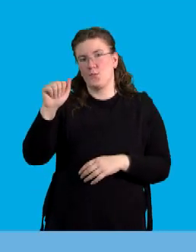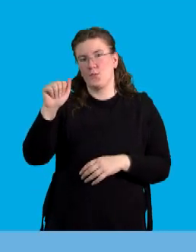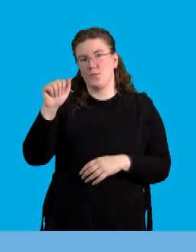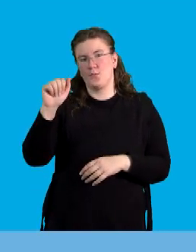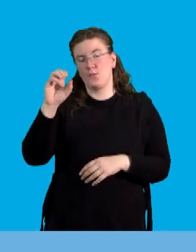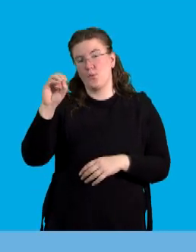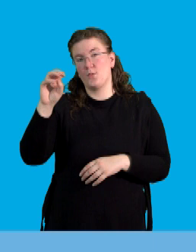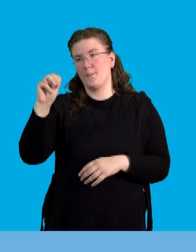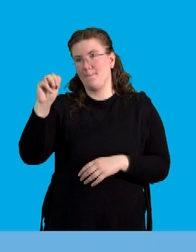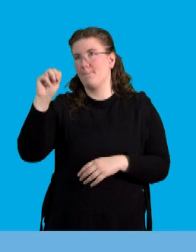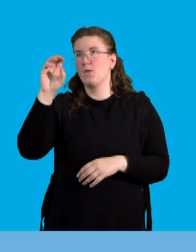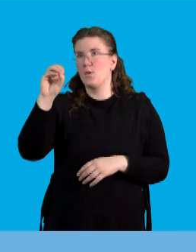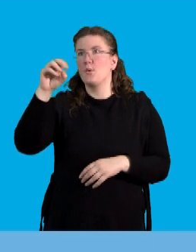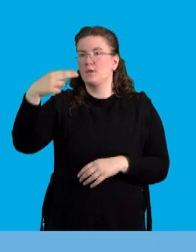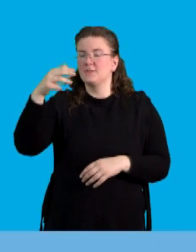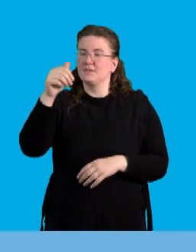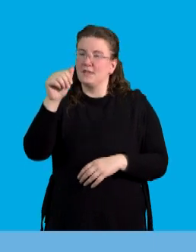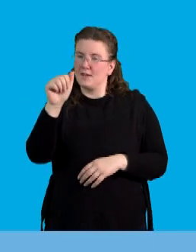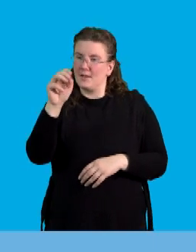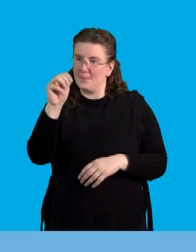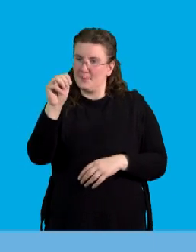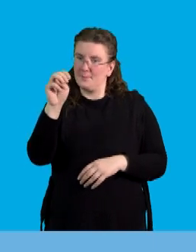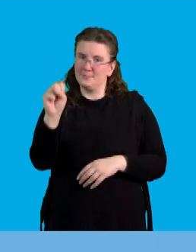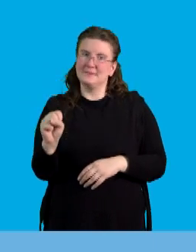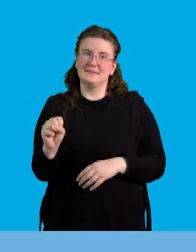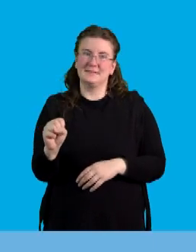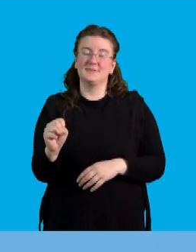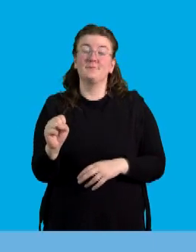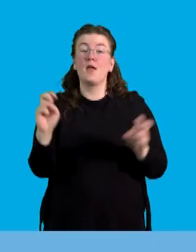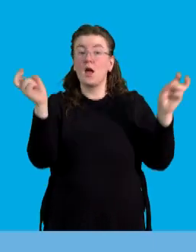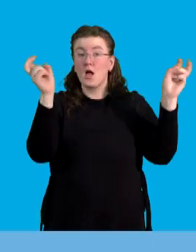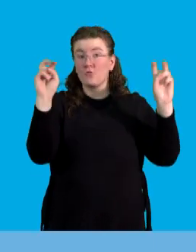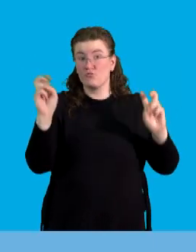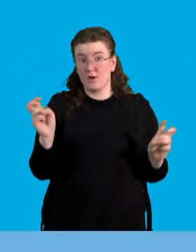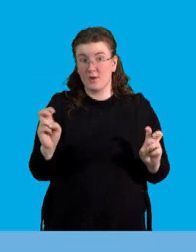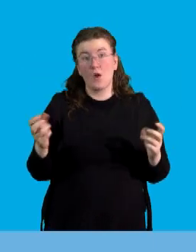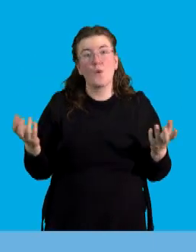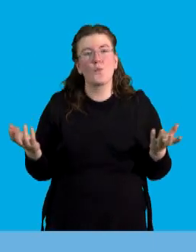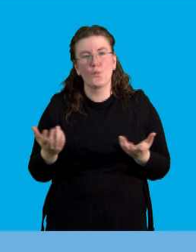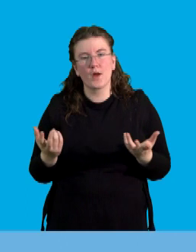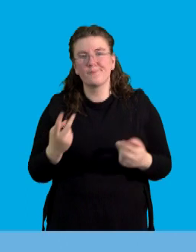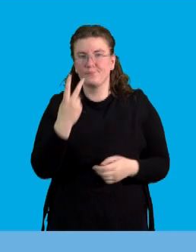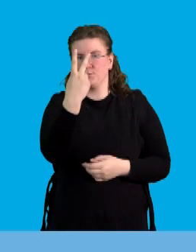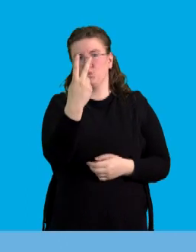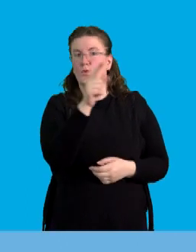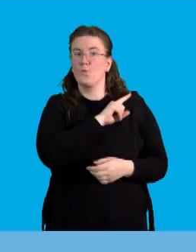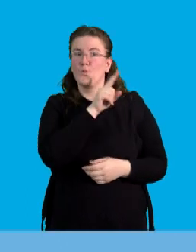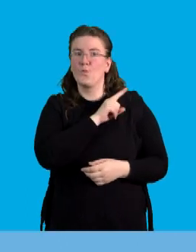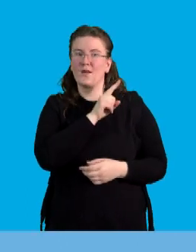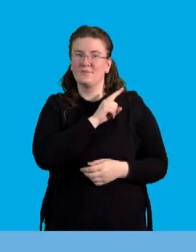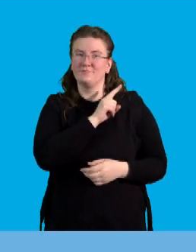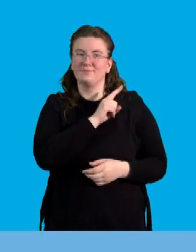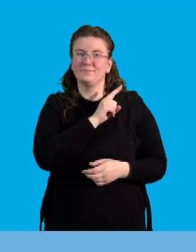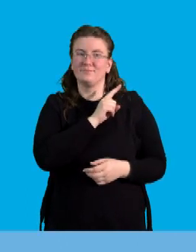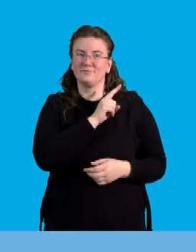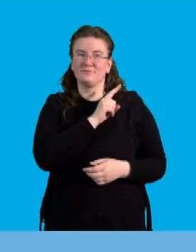each, the current is going, more of the current is going to go to the 2 ohm resistor,